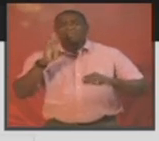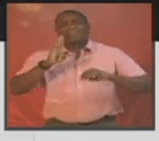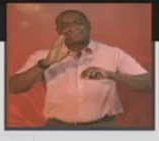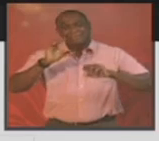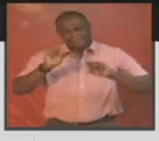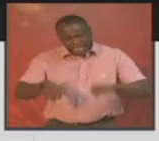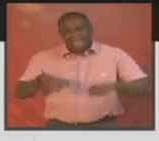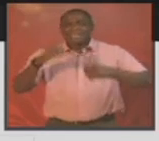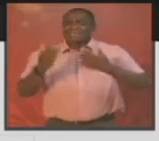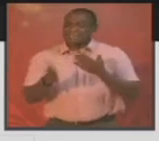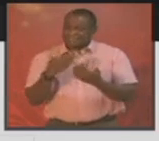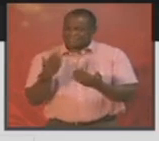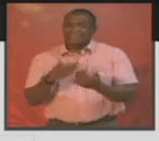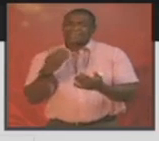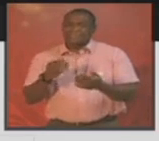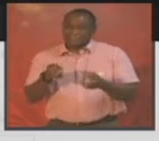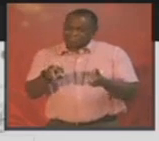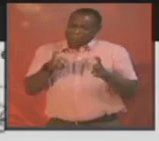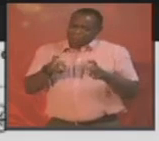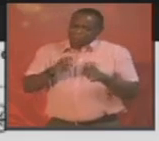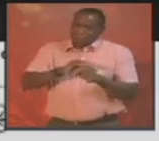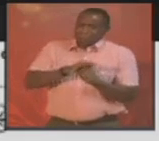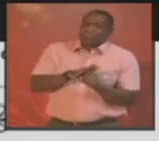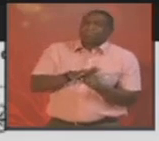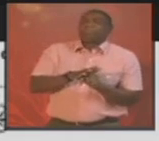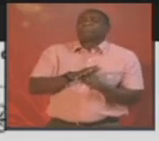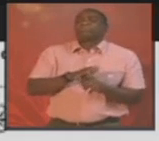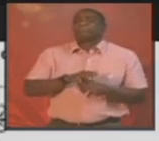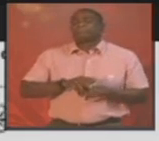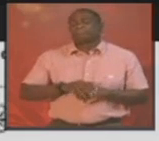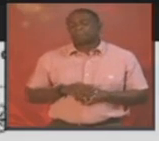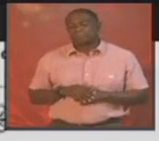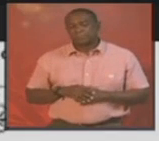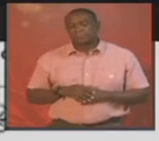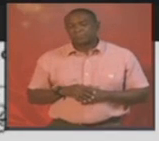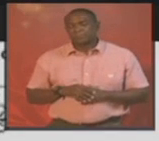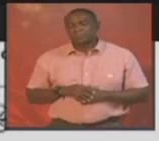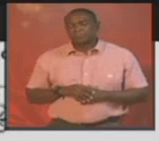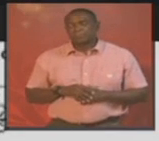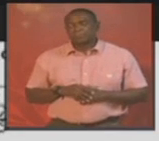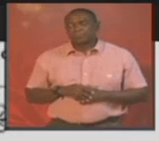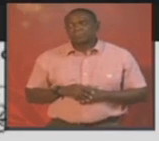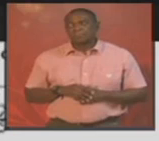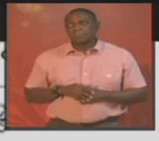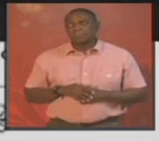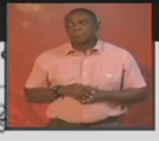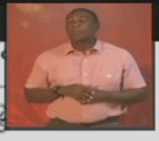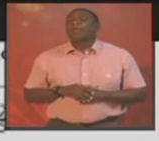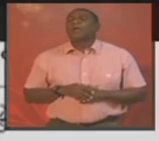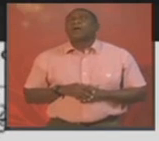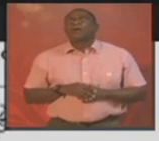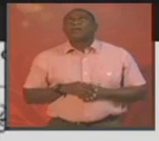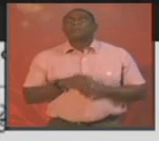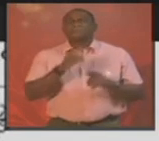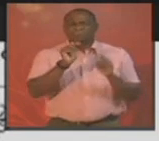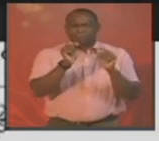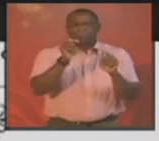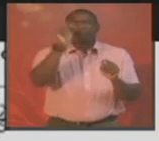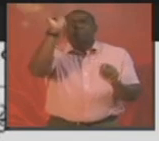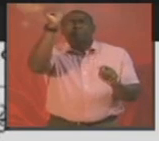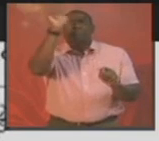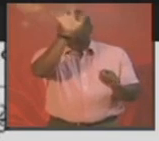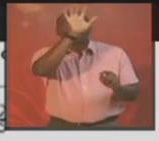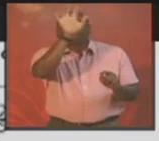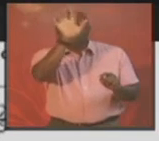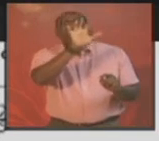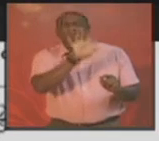conditions. And next slide, please. And with respect to the geographic distribution, we are seeing, again,